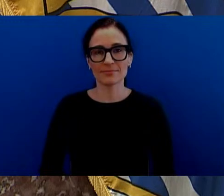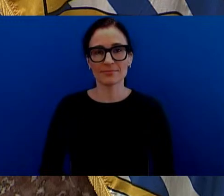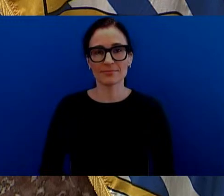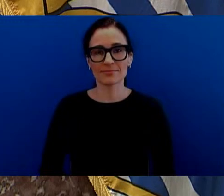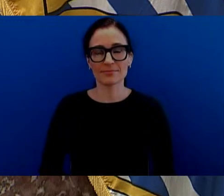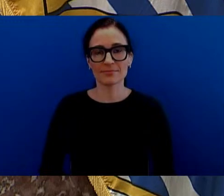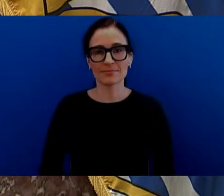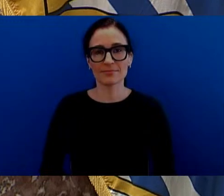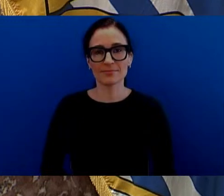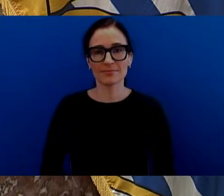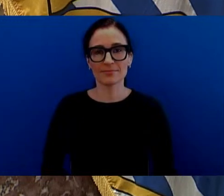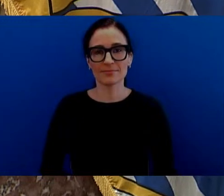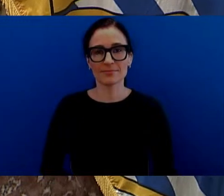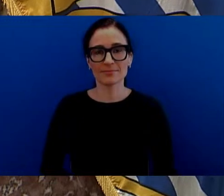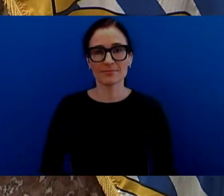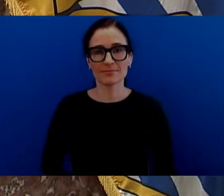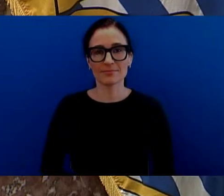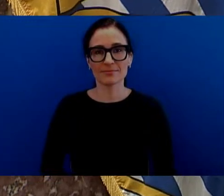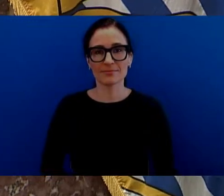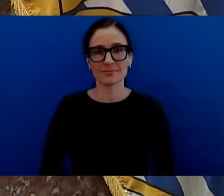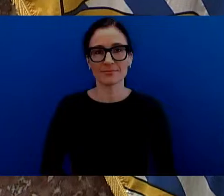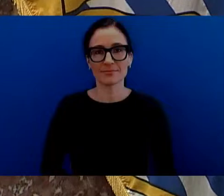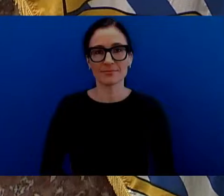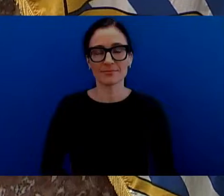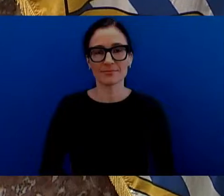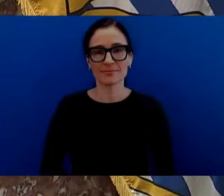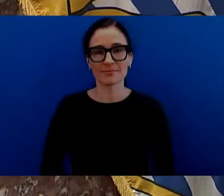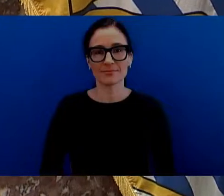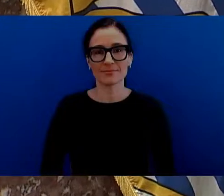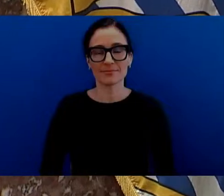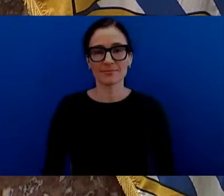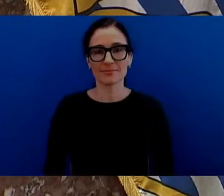Chithlam, Kwasa na Chapmokla,